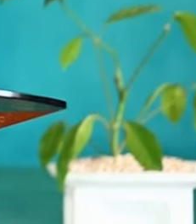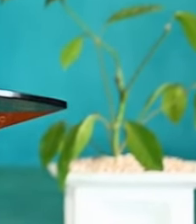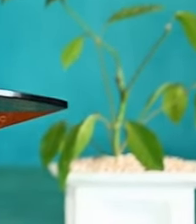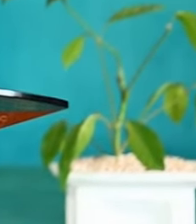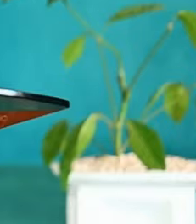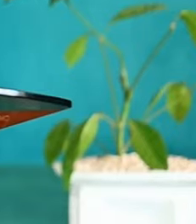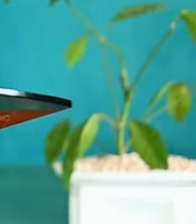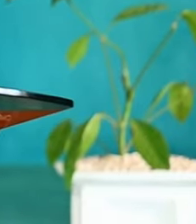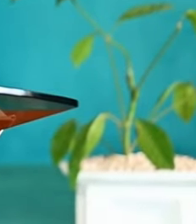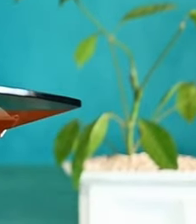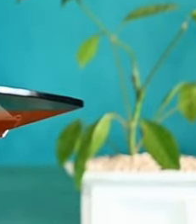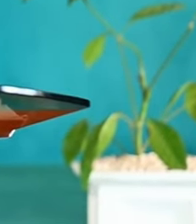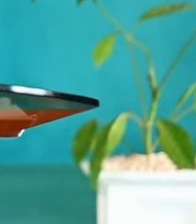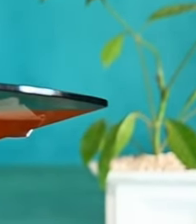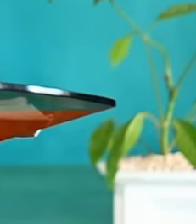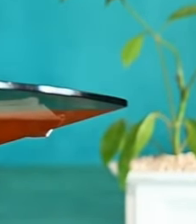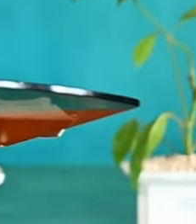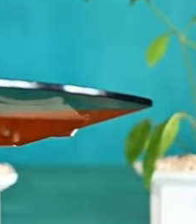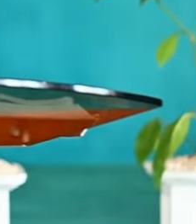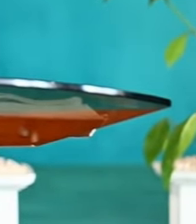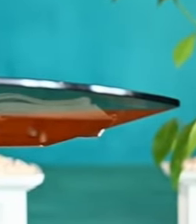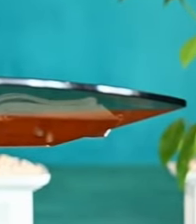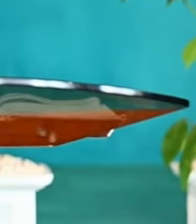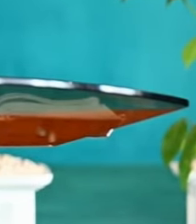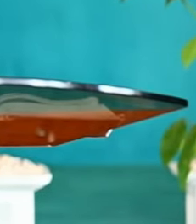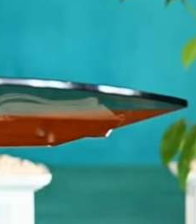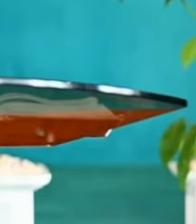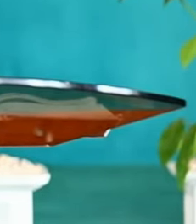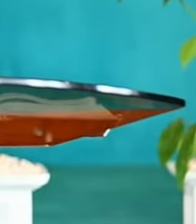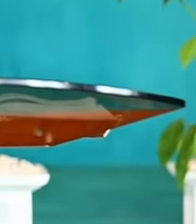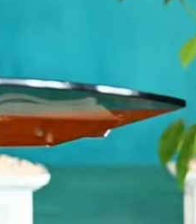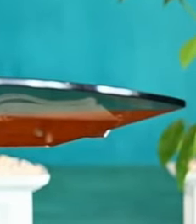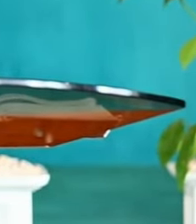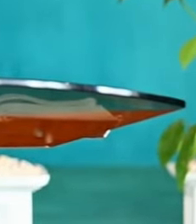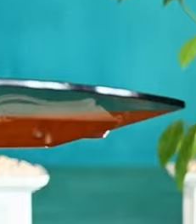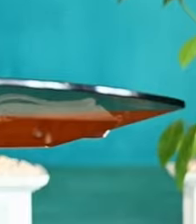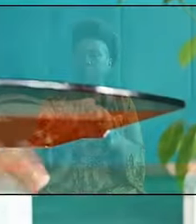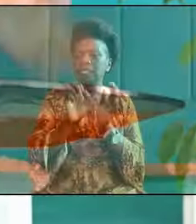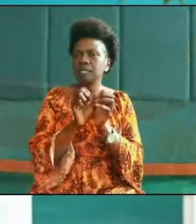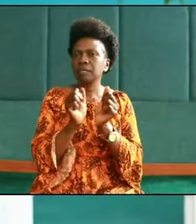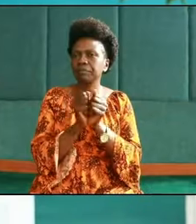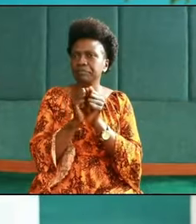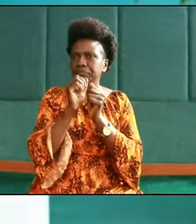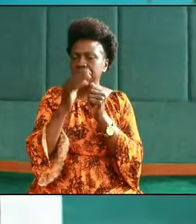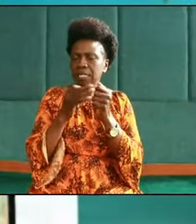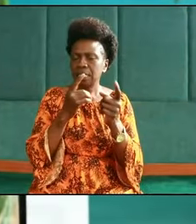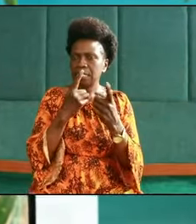begins by a welcome in chapter 1, verse 18, saying,